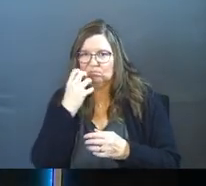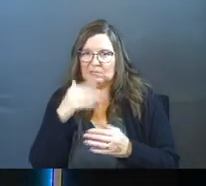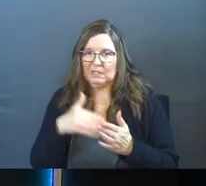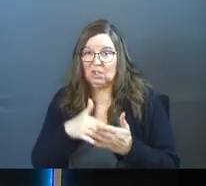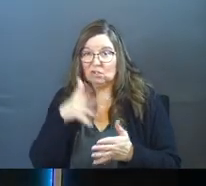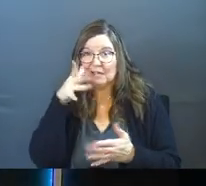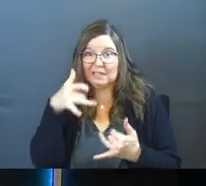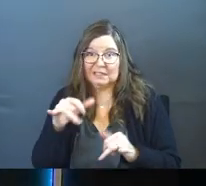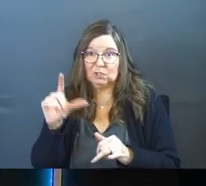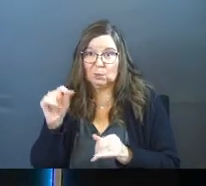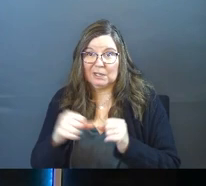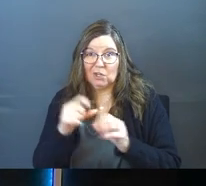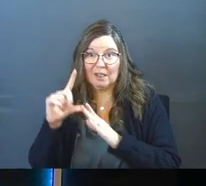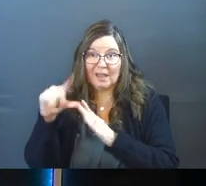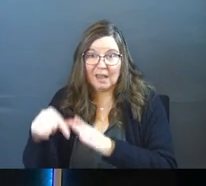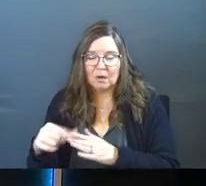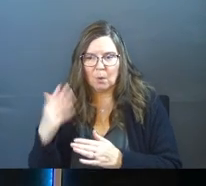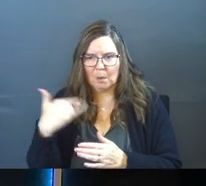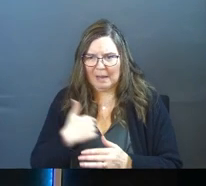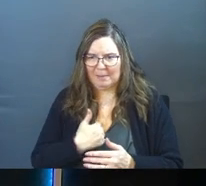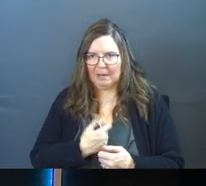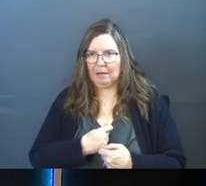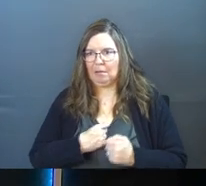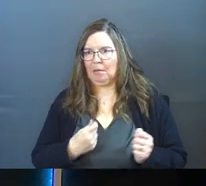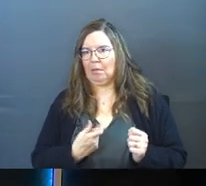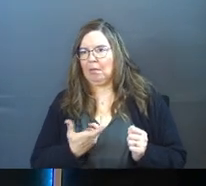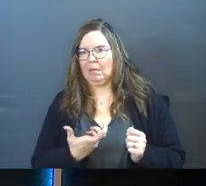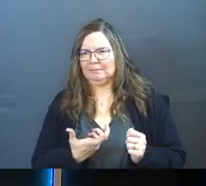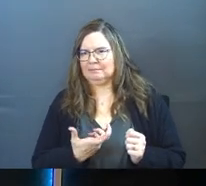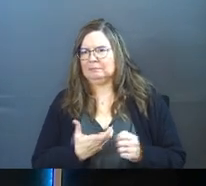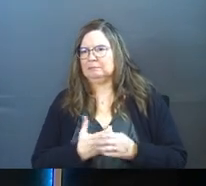dad still 20 years later. Why am I going to tell you about